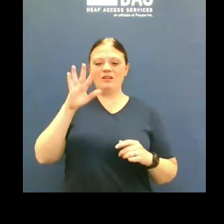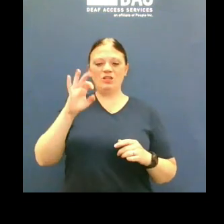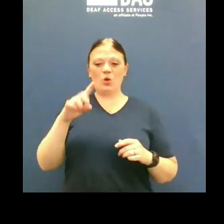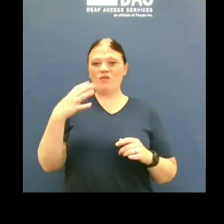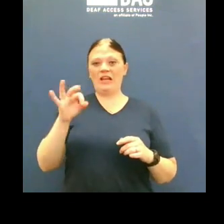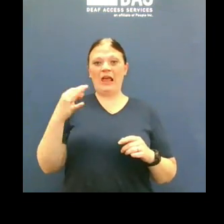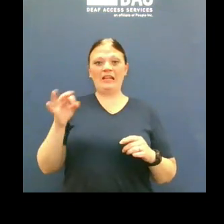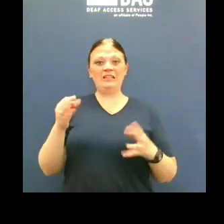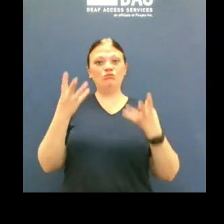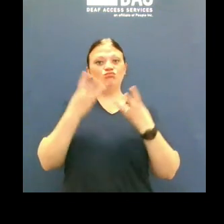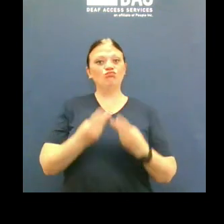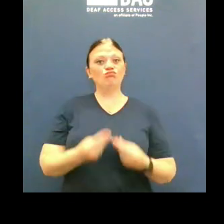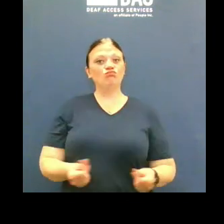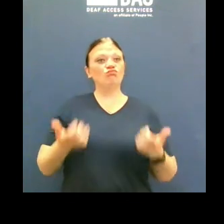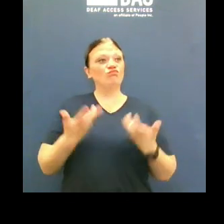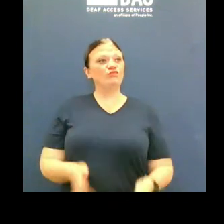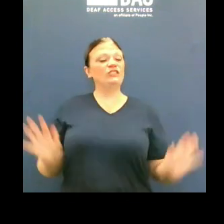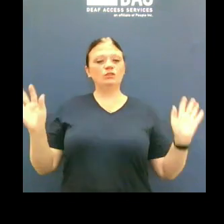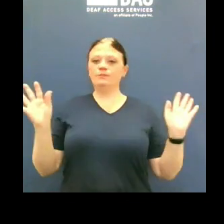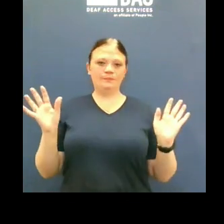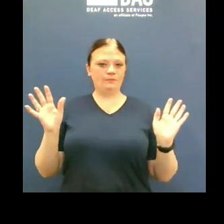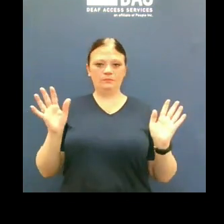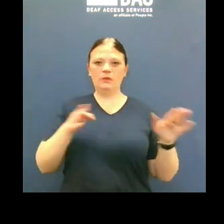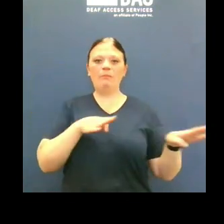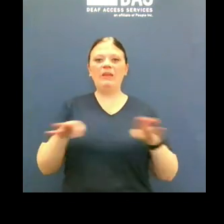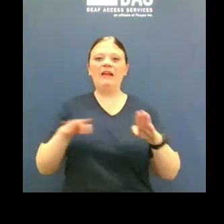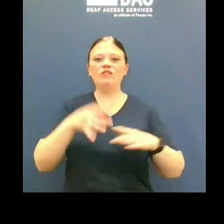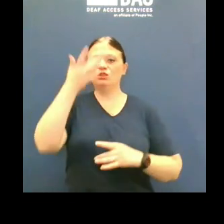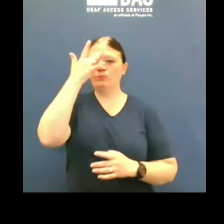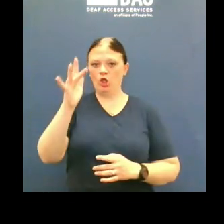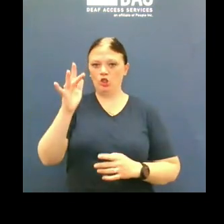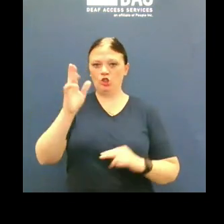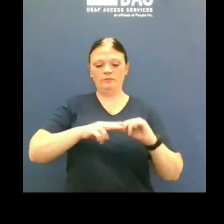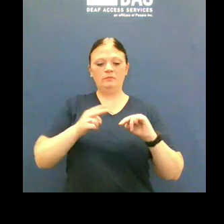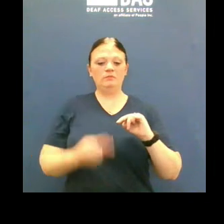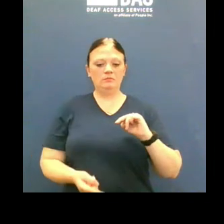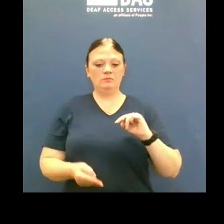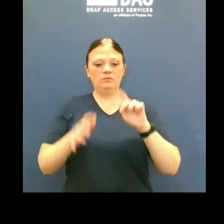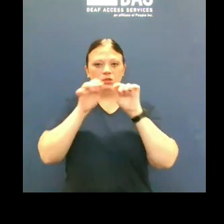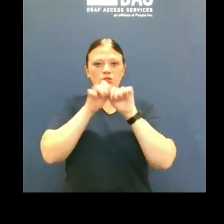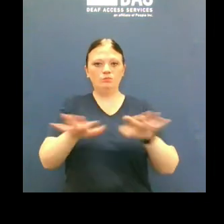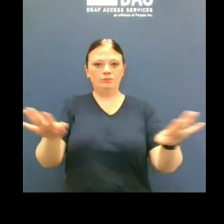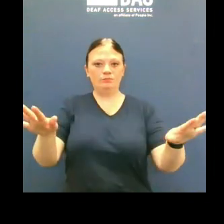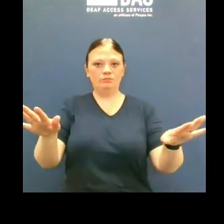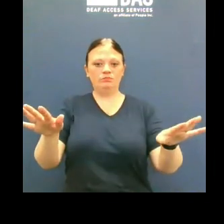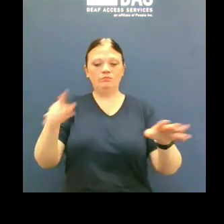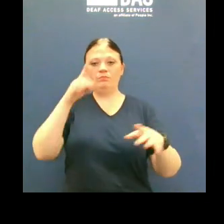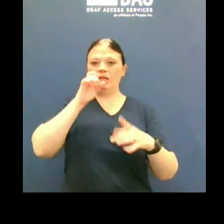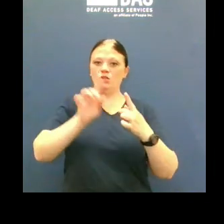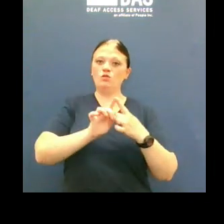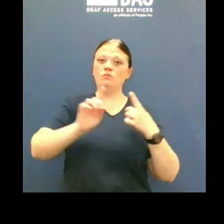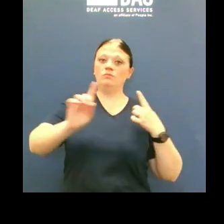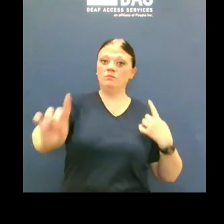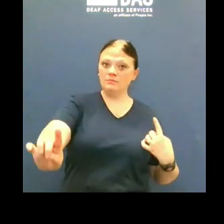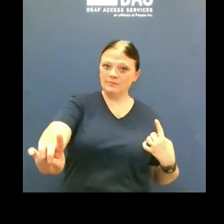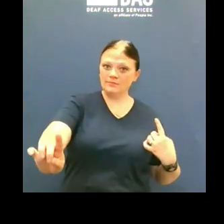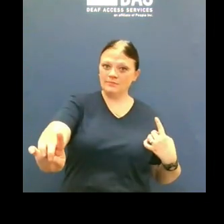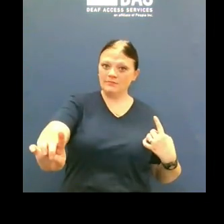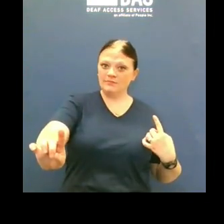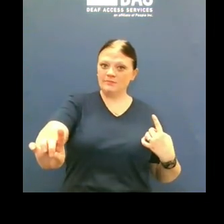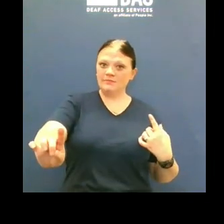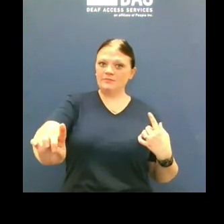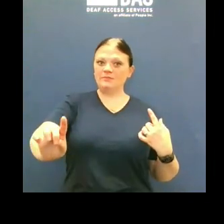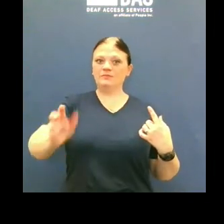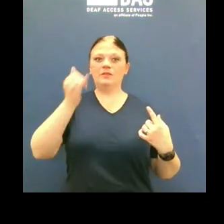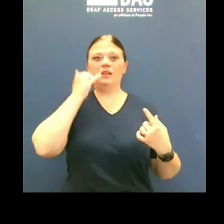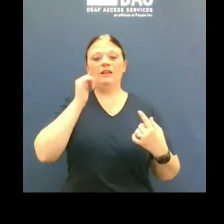away, it's because we're being smart with our behaviors and decreasing that chain of transmission by social distancing, and then